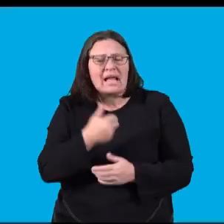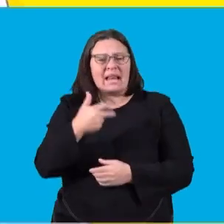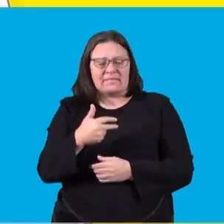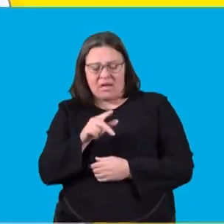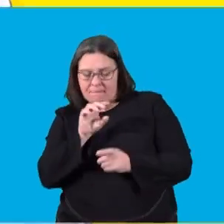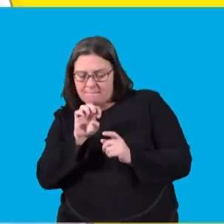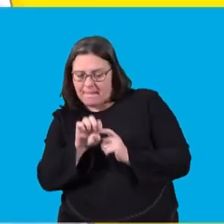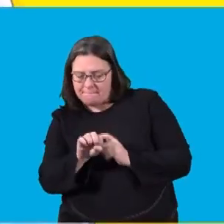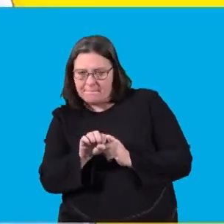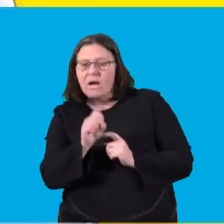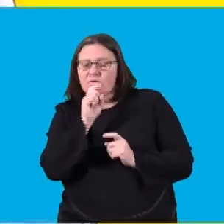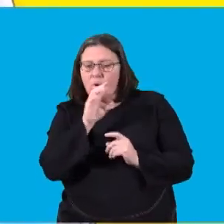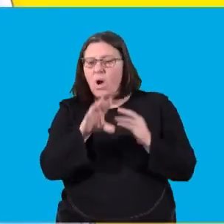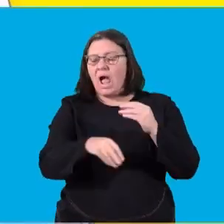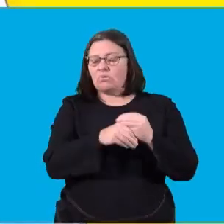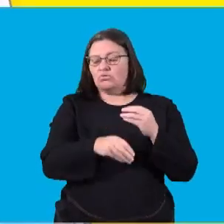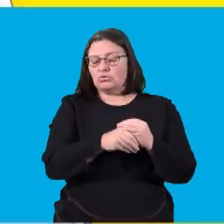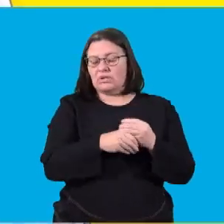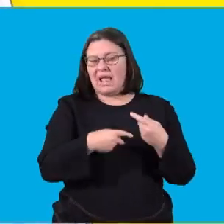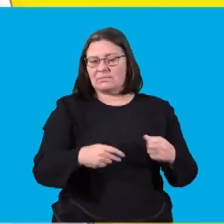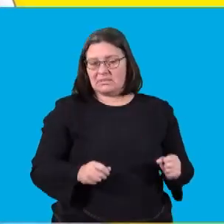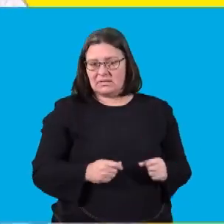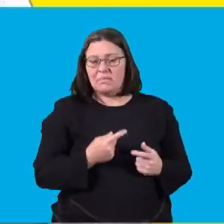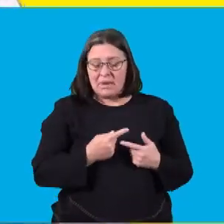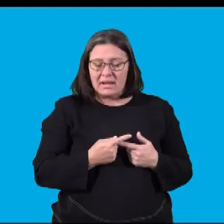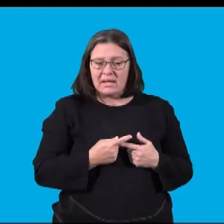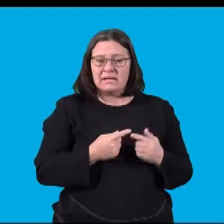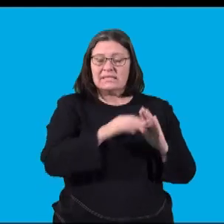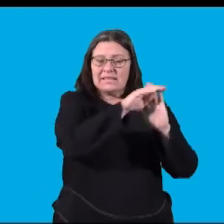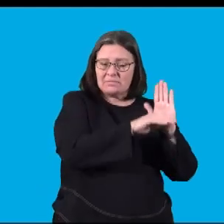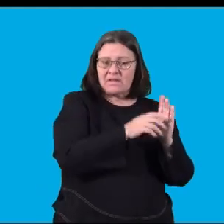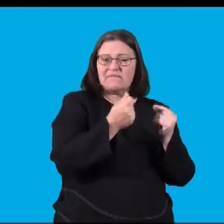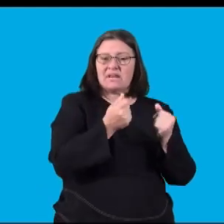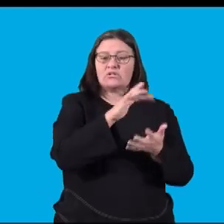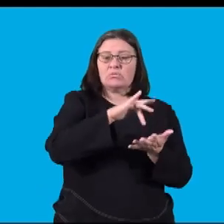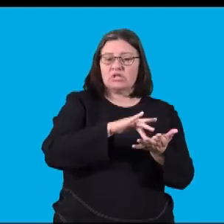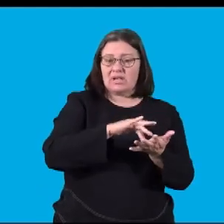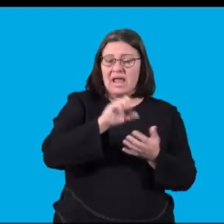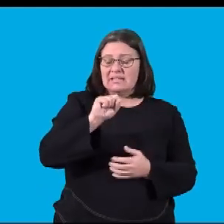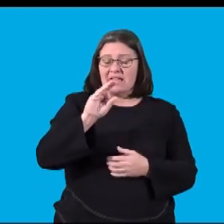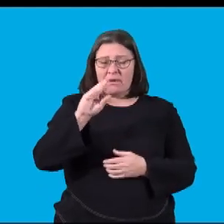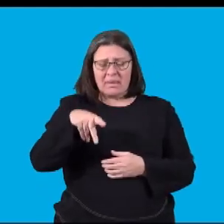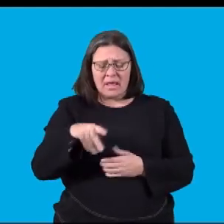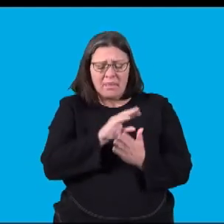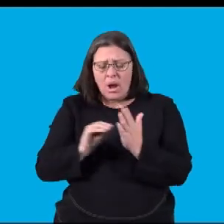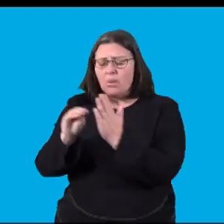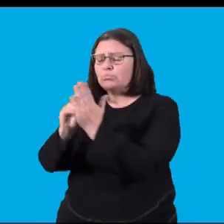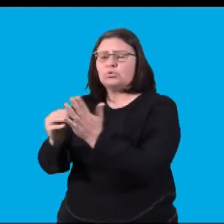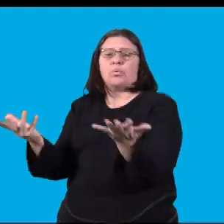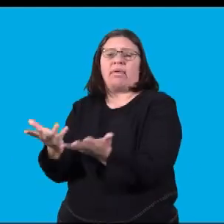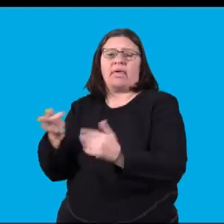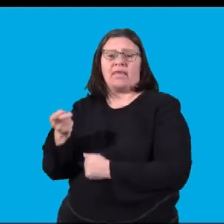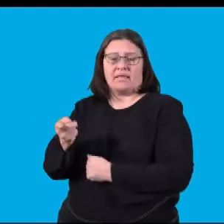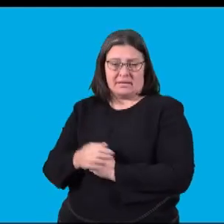to classify your accrued expense when you go to the statement of financial position. Where do you record